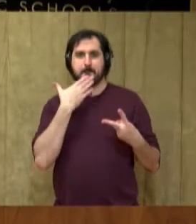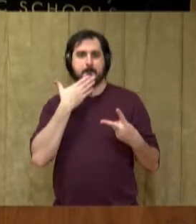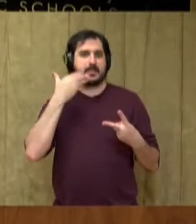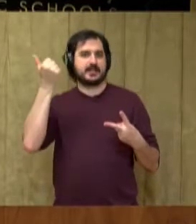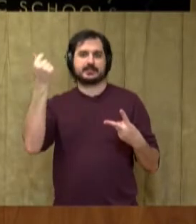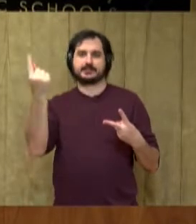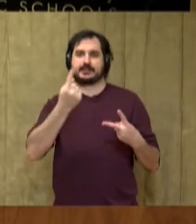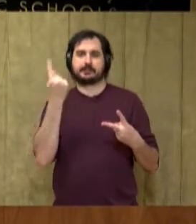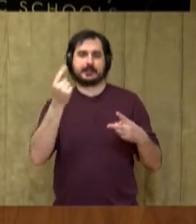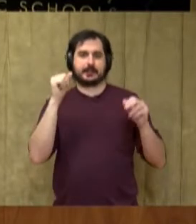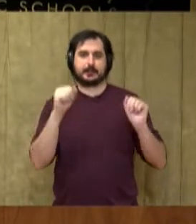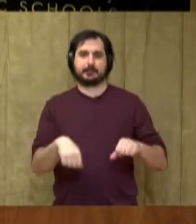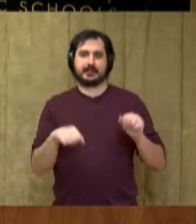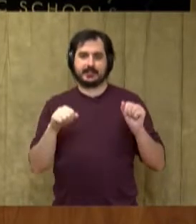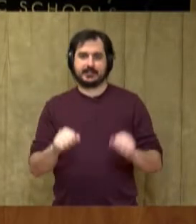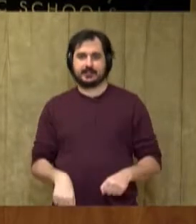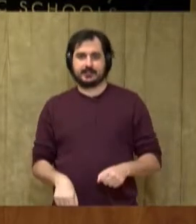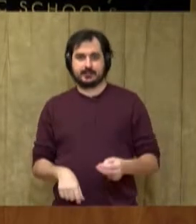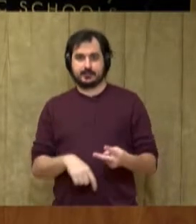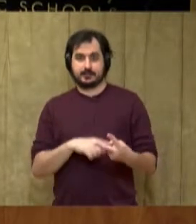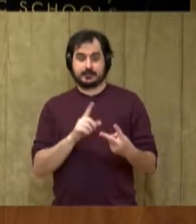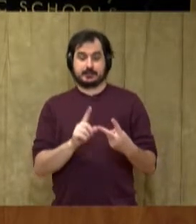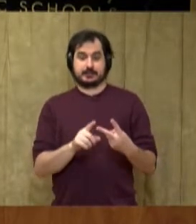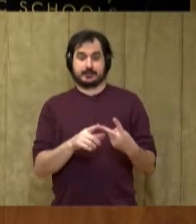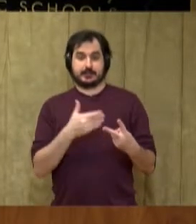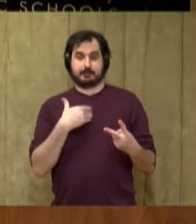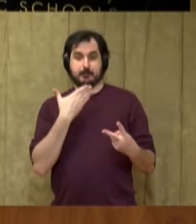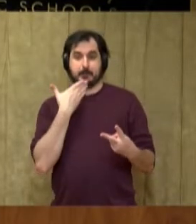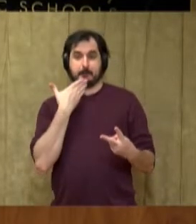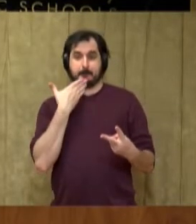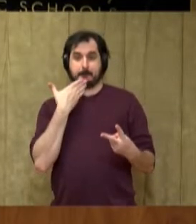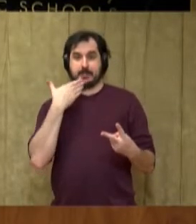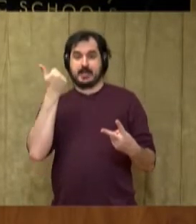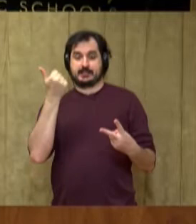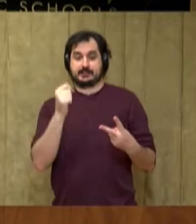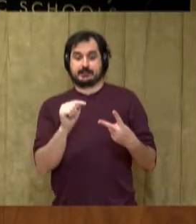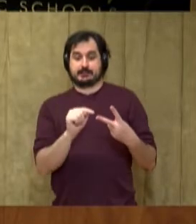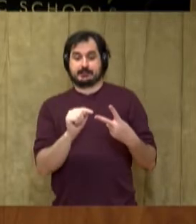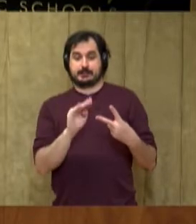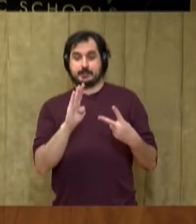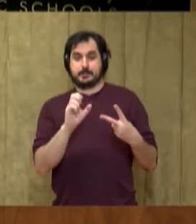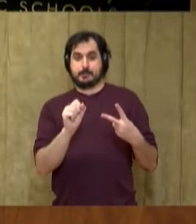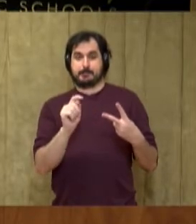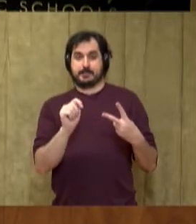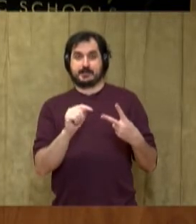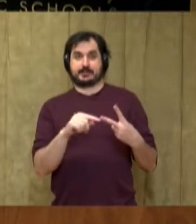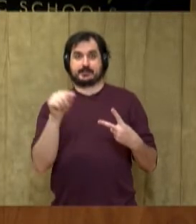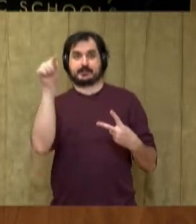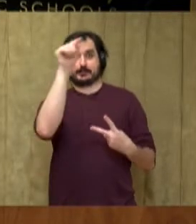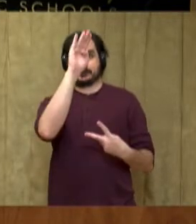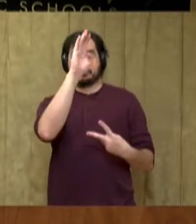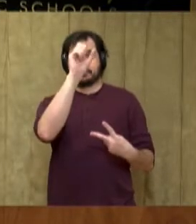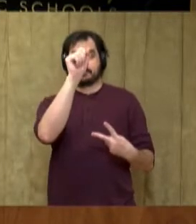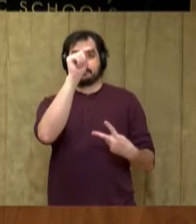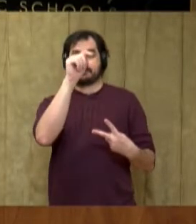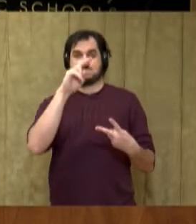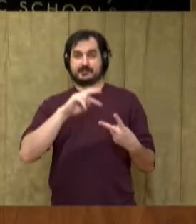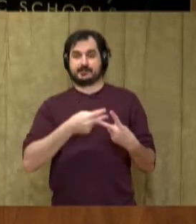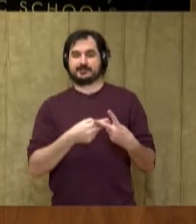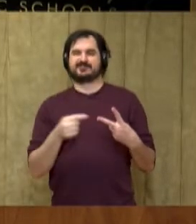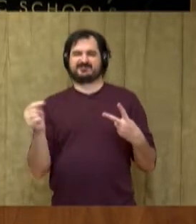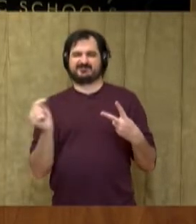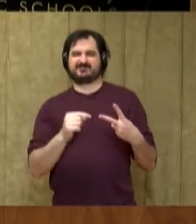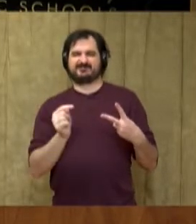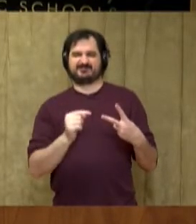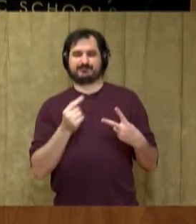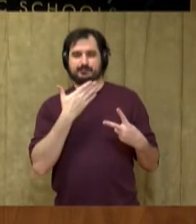be. Well, you have best in your answer choice. You have best in your sentences telling you what it means. So, the best something